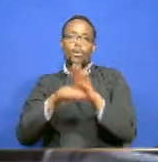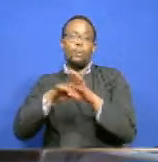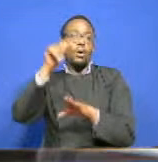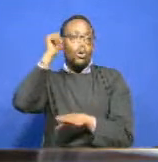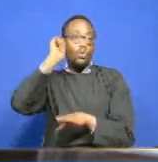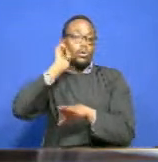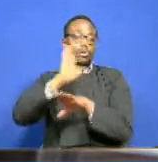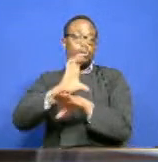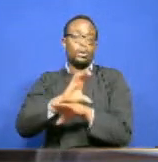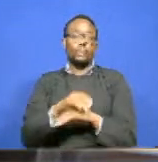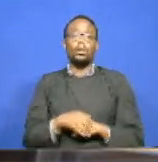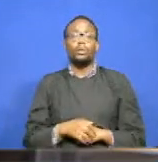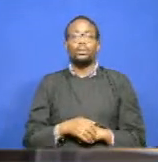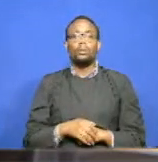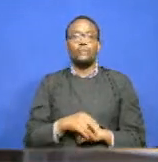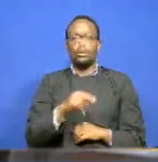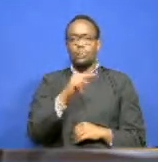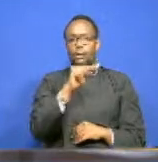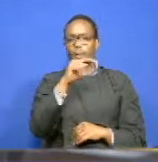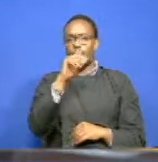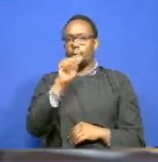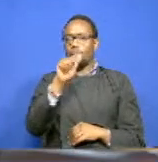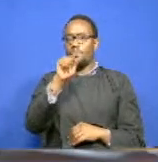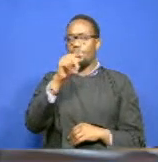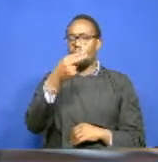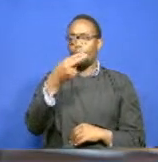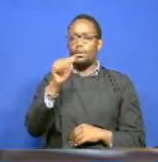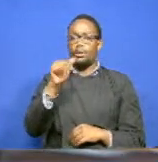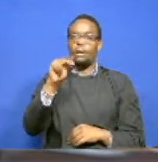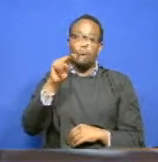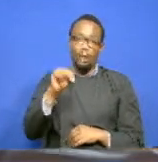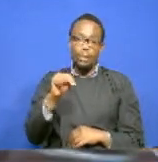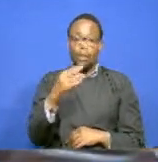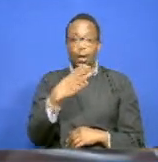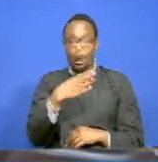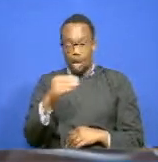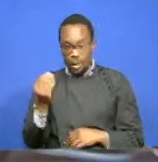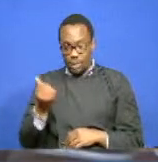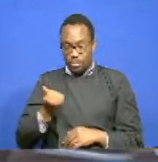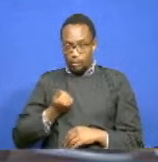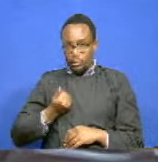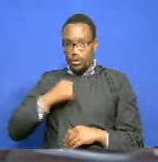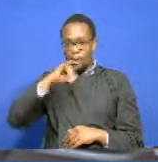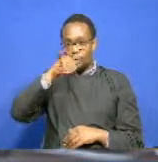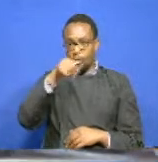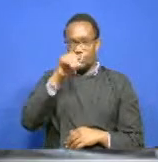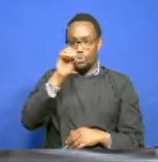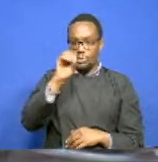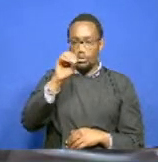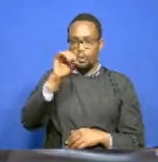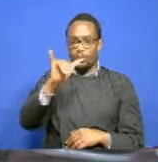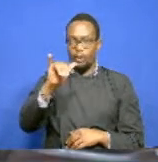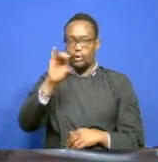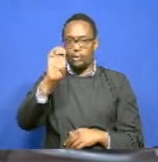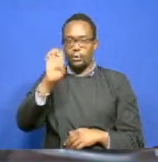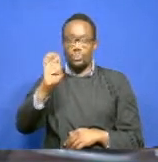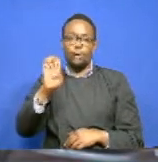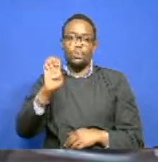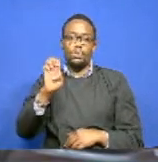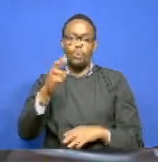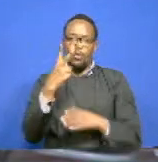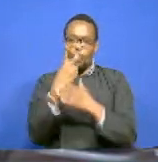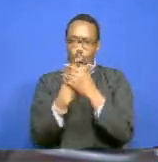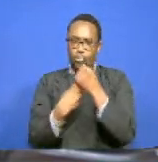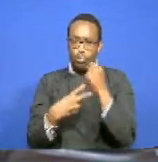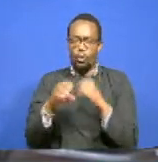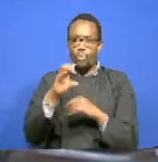Cathedral, Nathan Muema Musioko and Joyce Ndue Muma, both